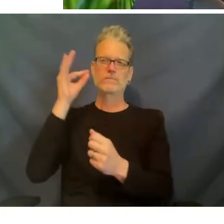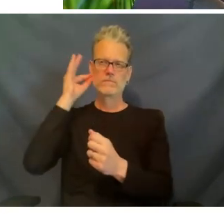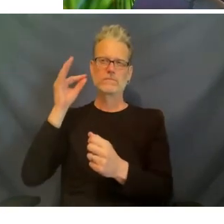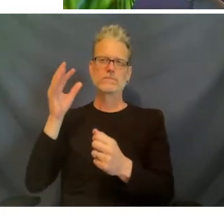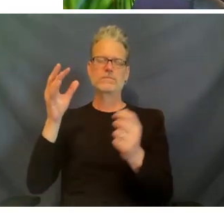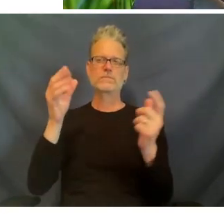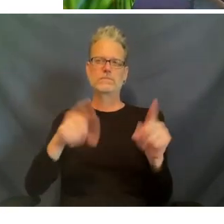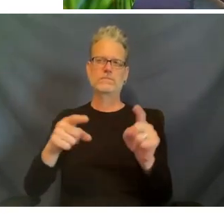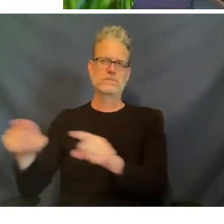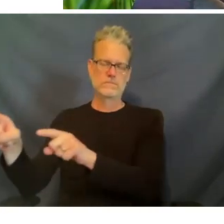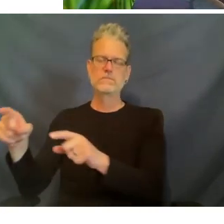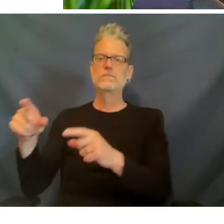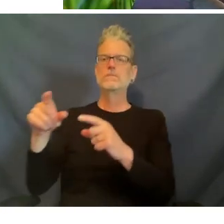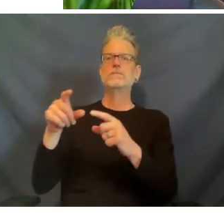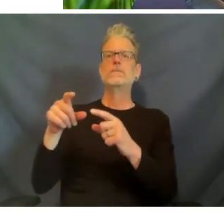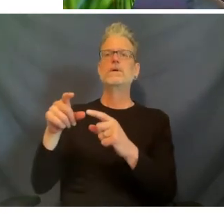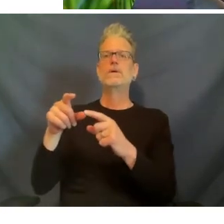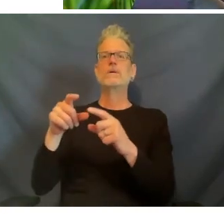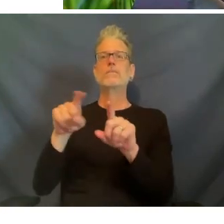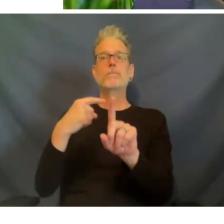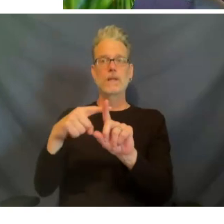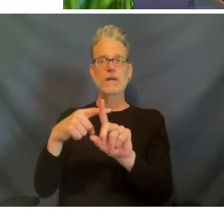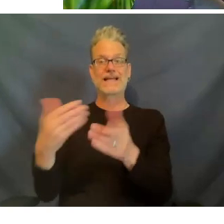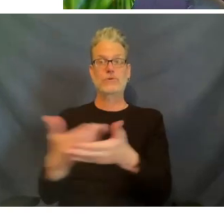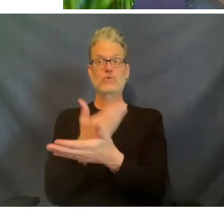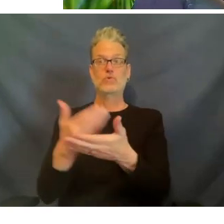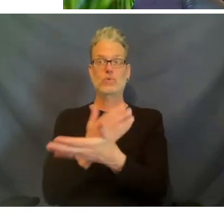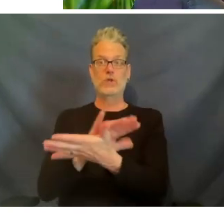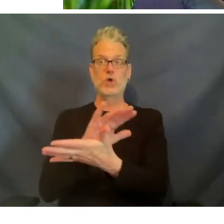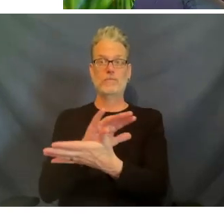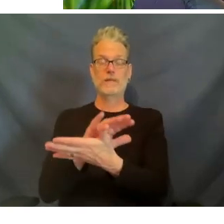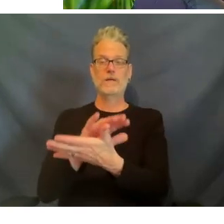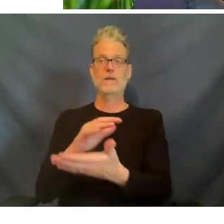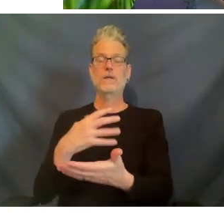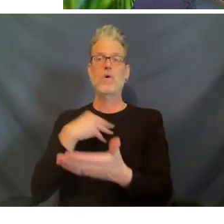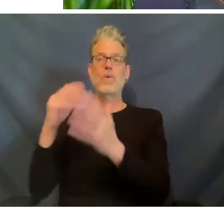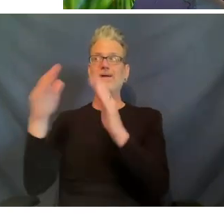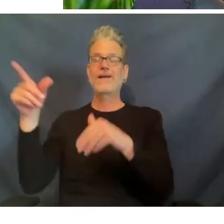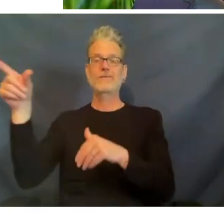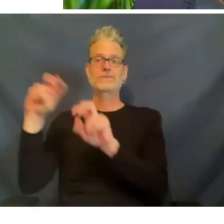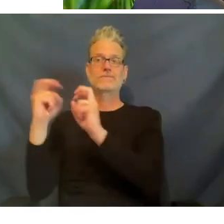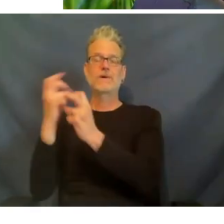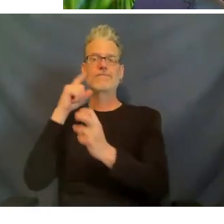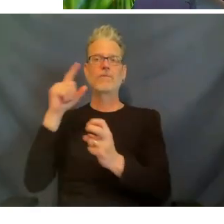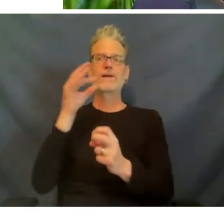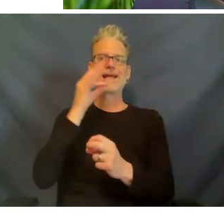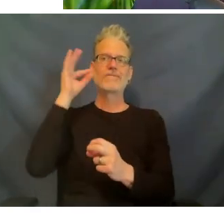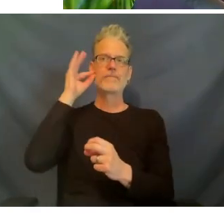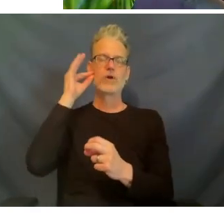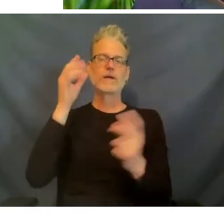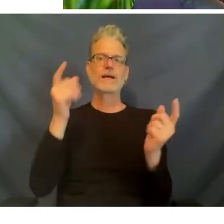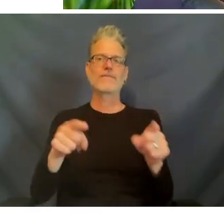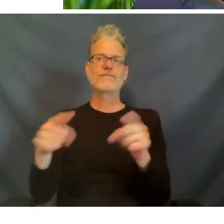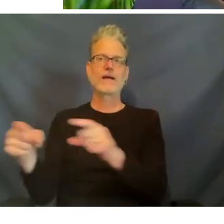Tribal Consultation, and then also a new document, White House Council on Native American Affairs published an